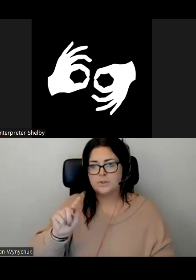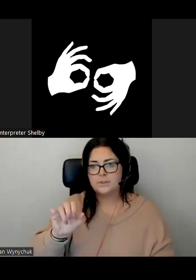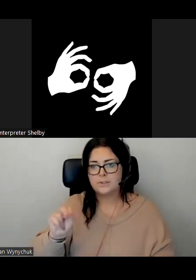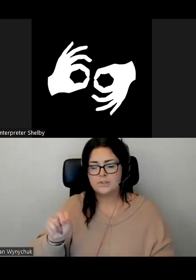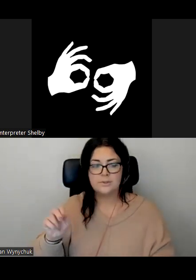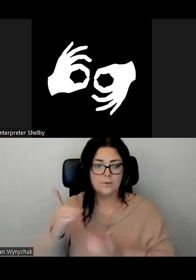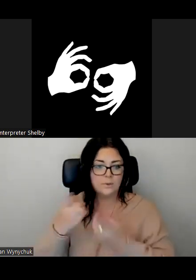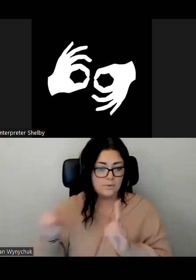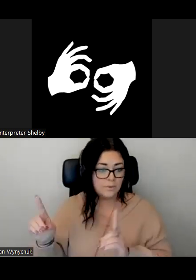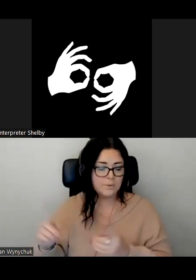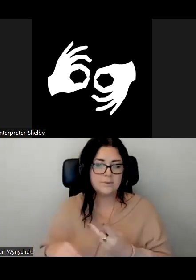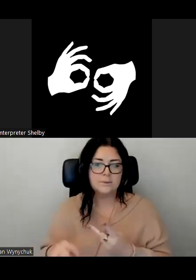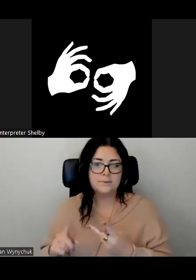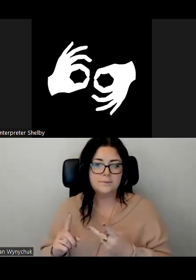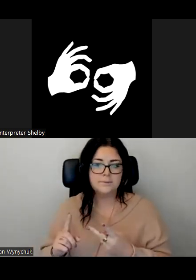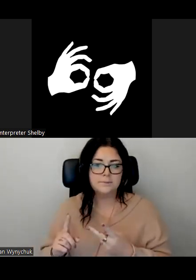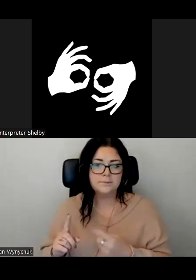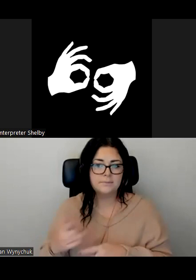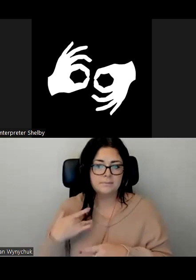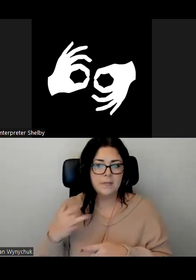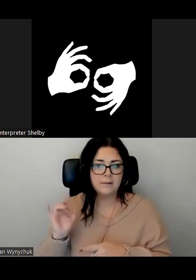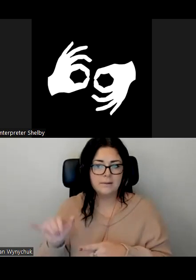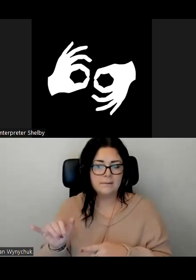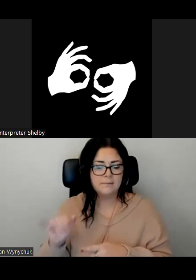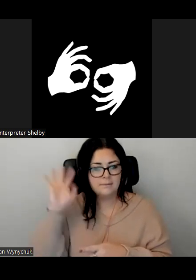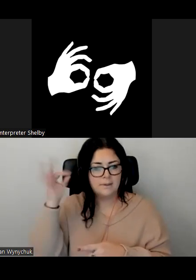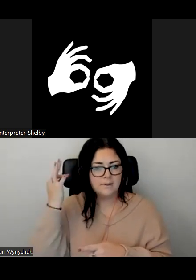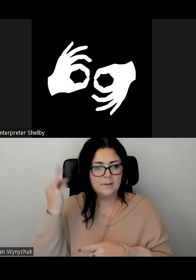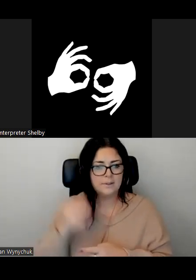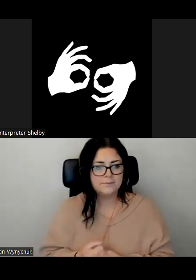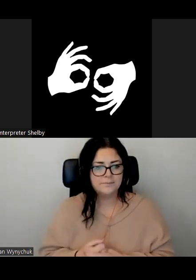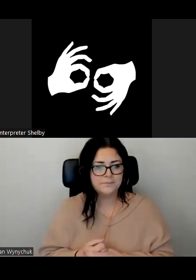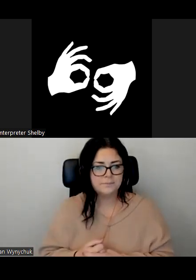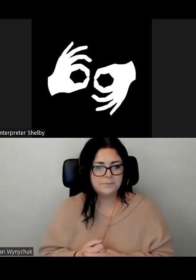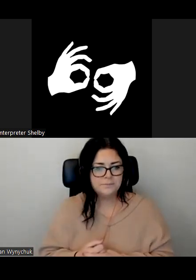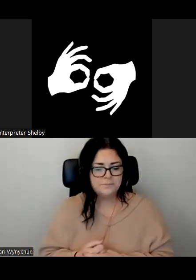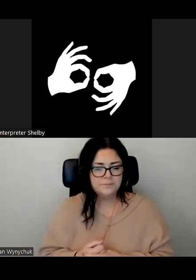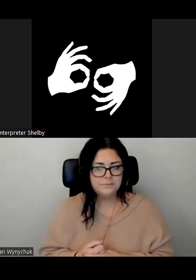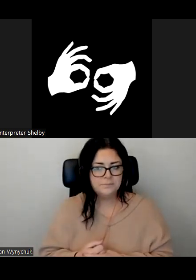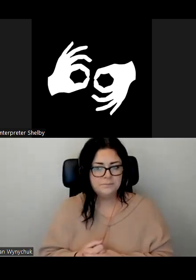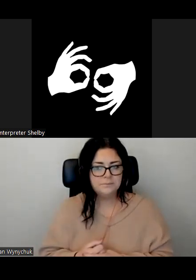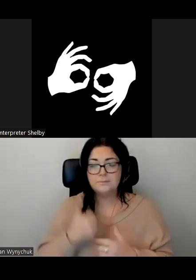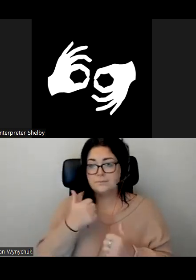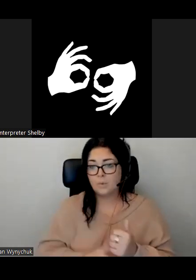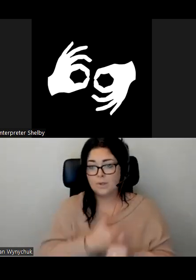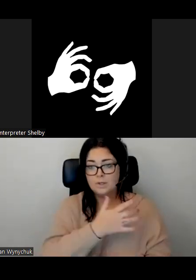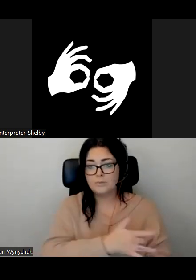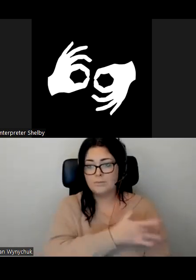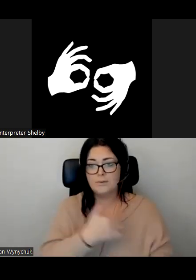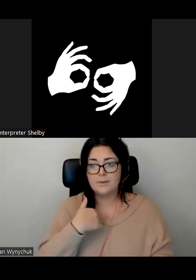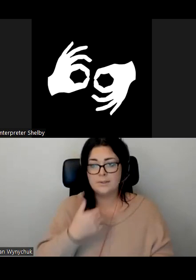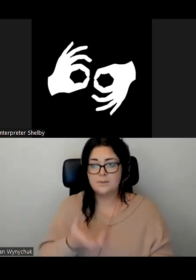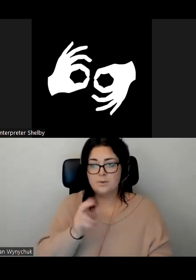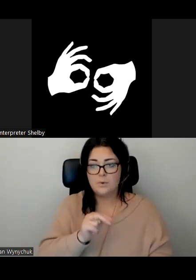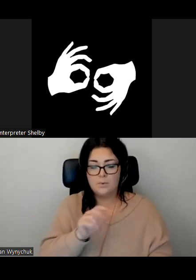Act is the one that comes to mind for me. So what that means is that each province has their own